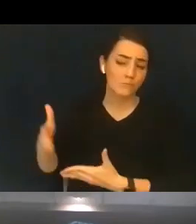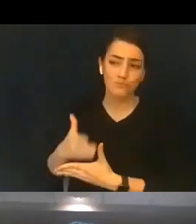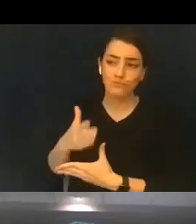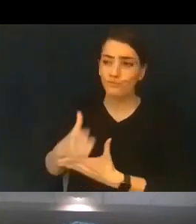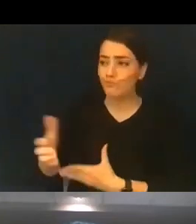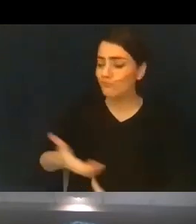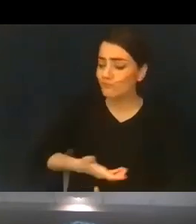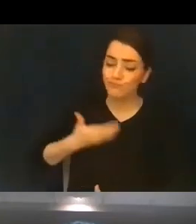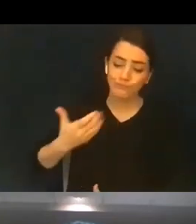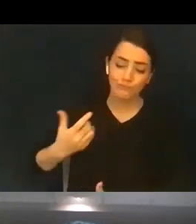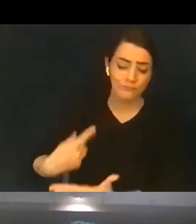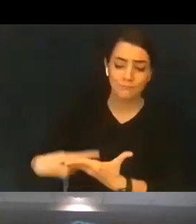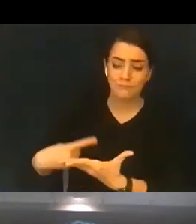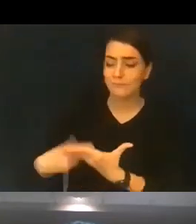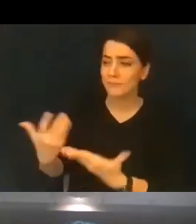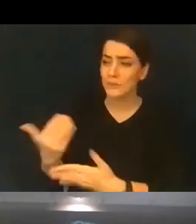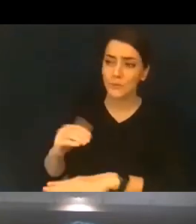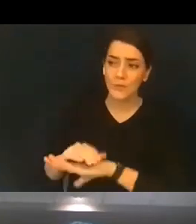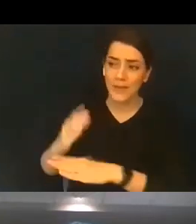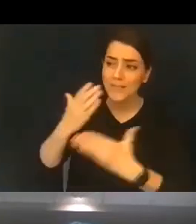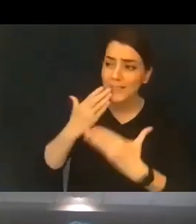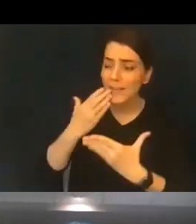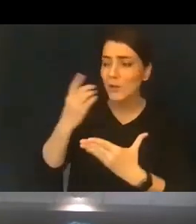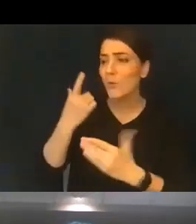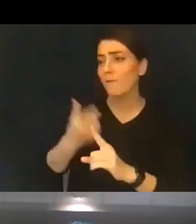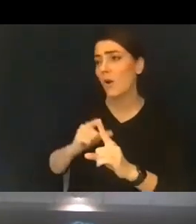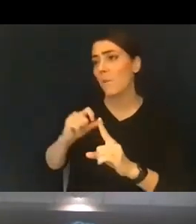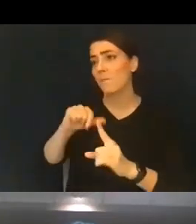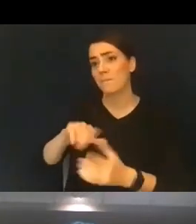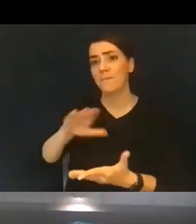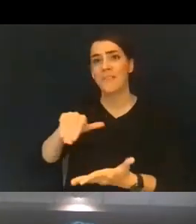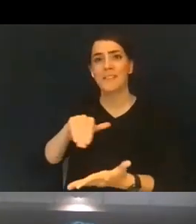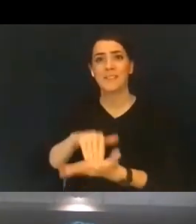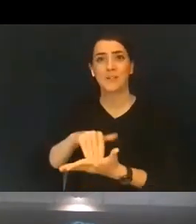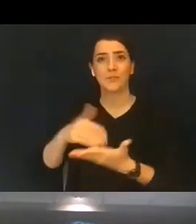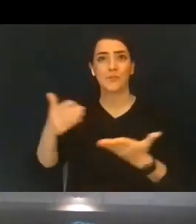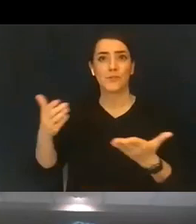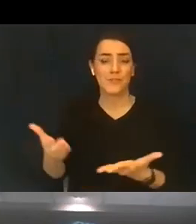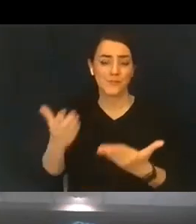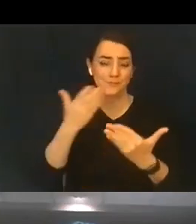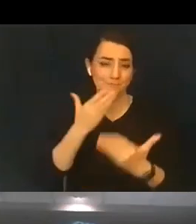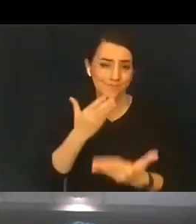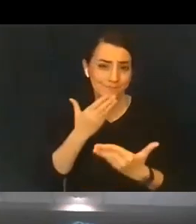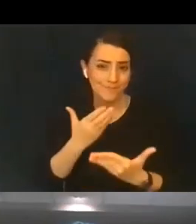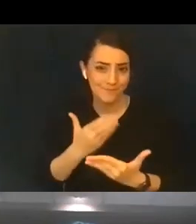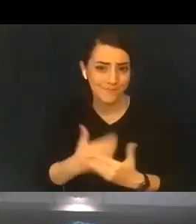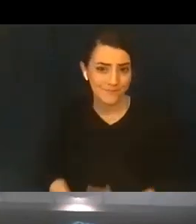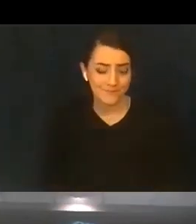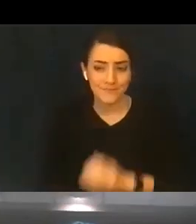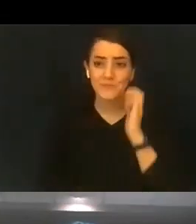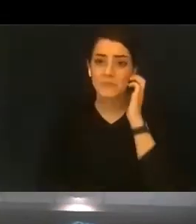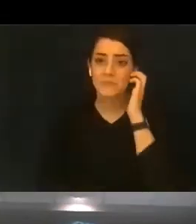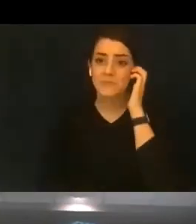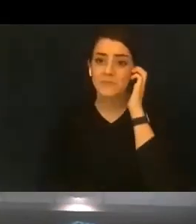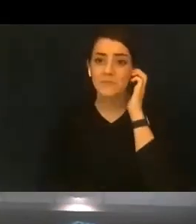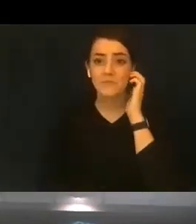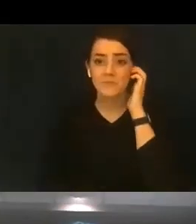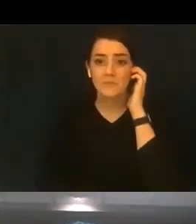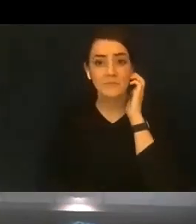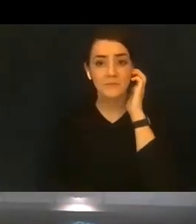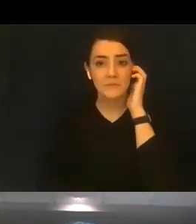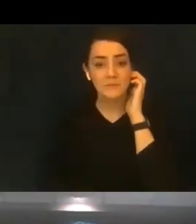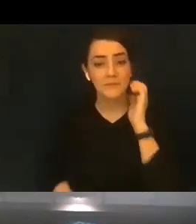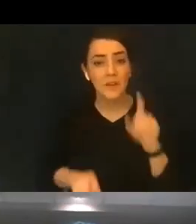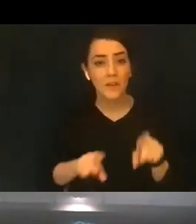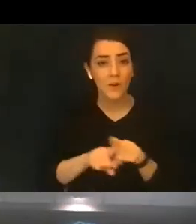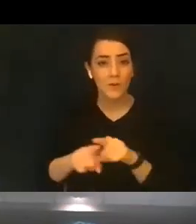and Alejandro and Joe at the center, thank you so much for taking the time to speak with us. And I'd like to thank